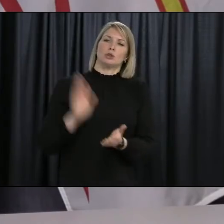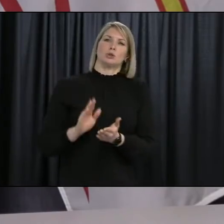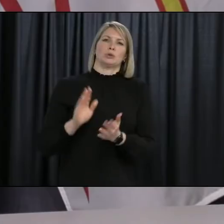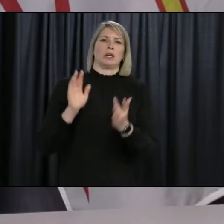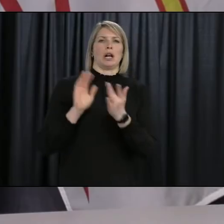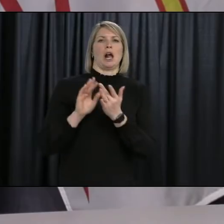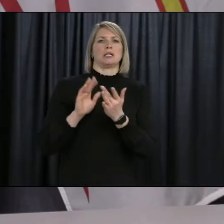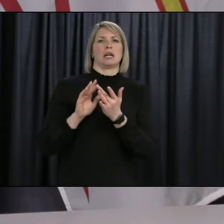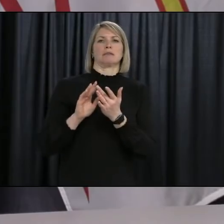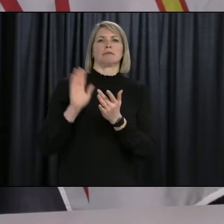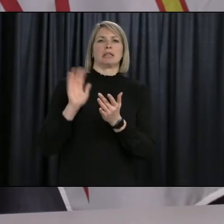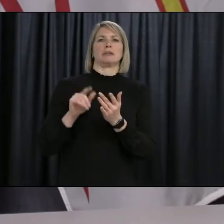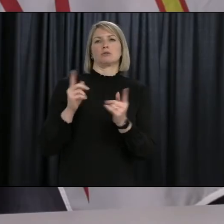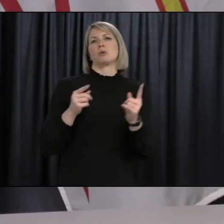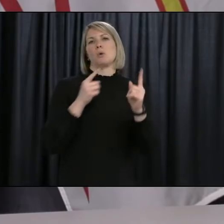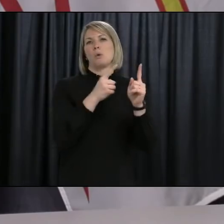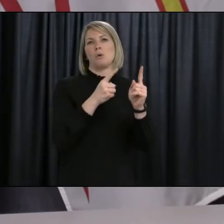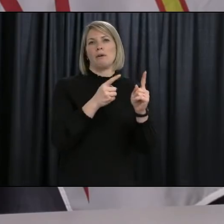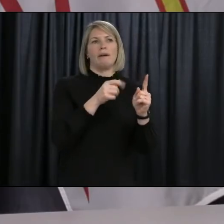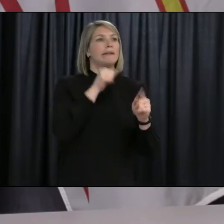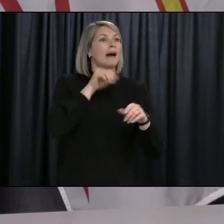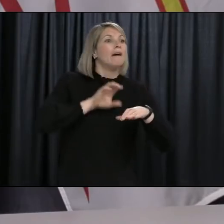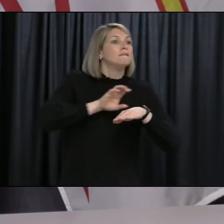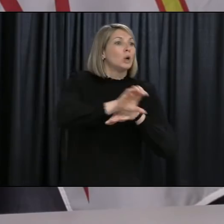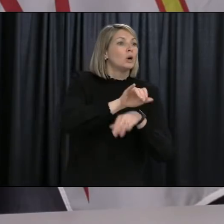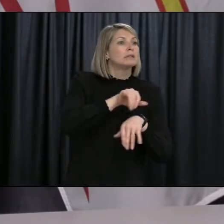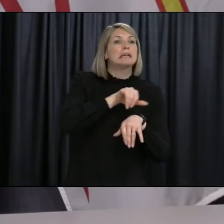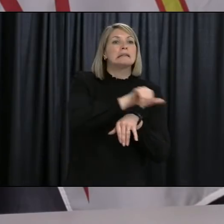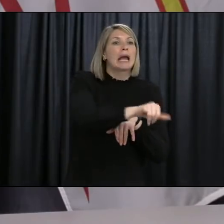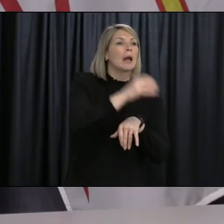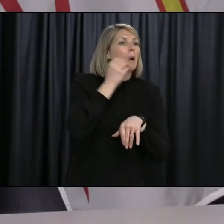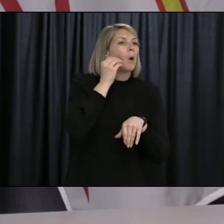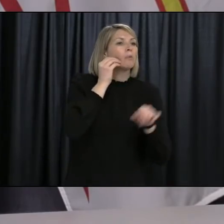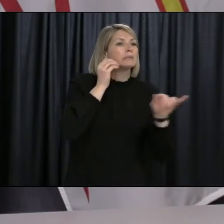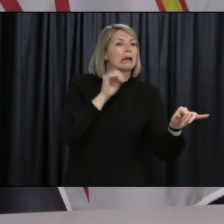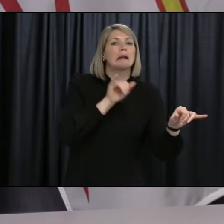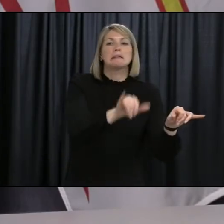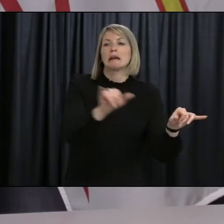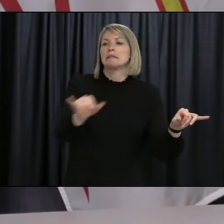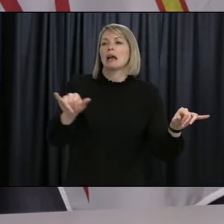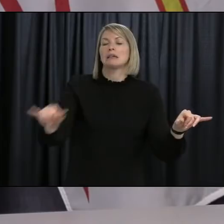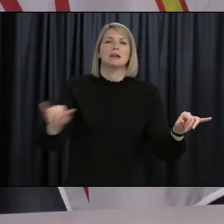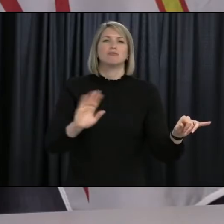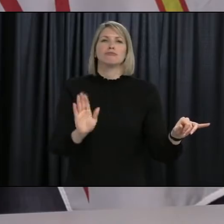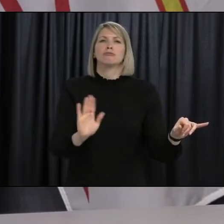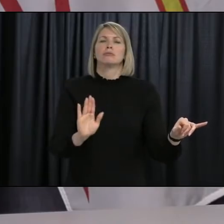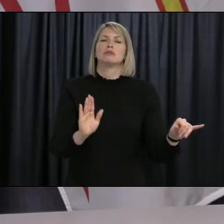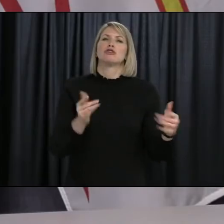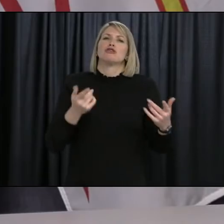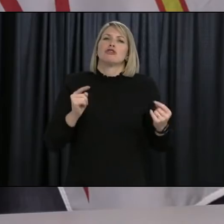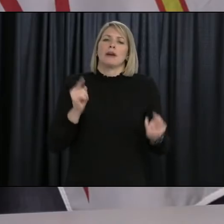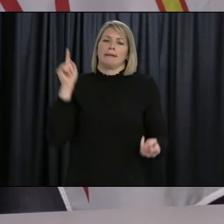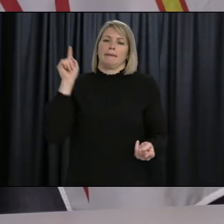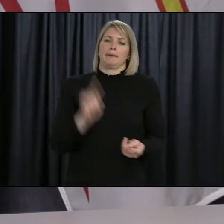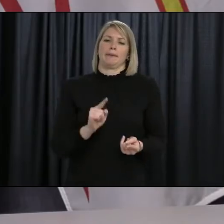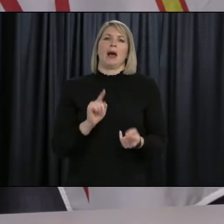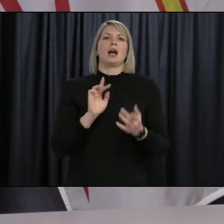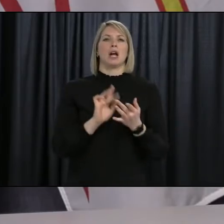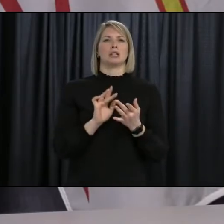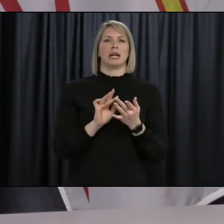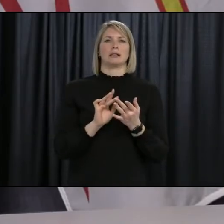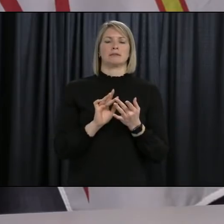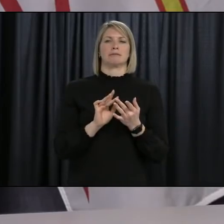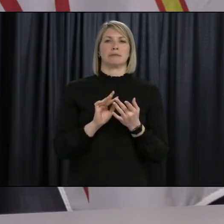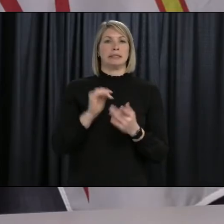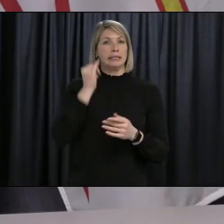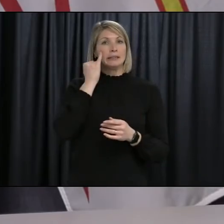important thing that we can do here, is to try to reduce contacts as much as possible, where you can still do what